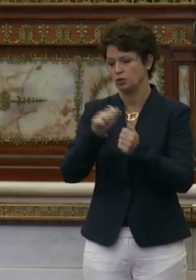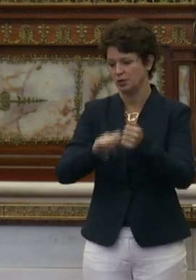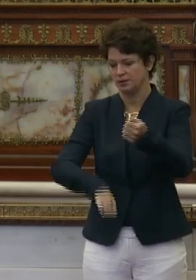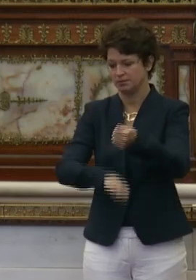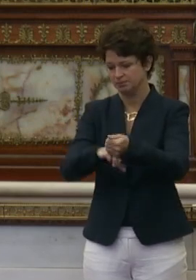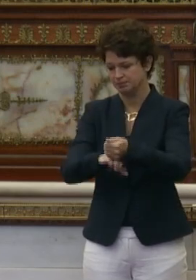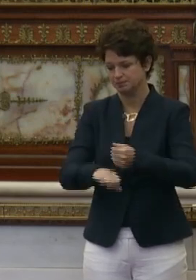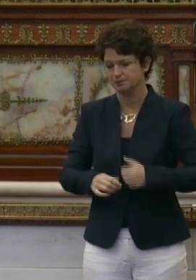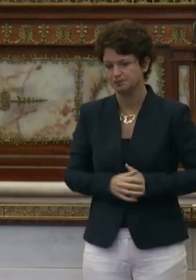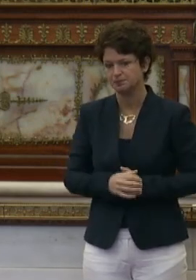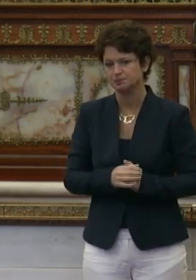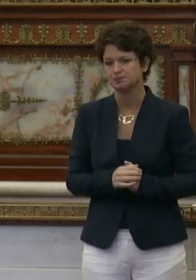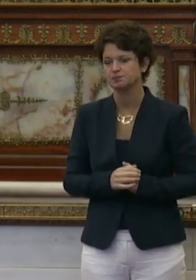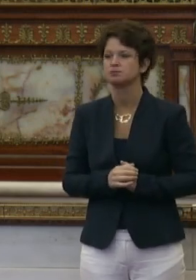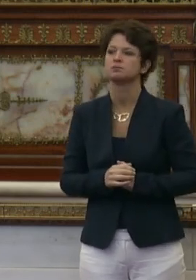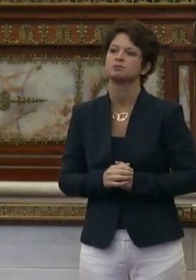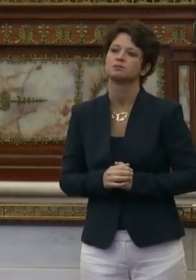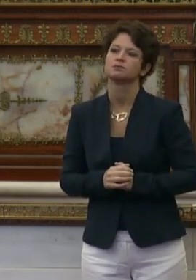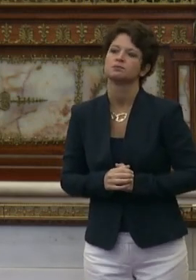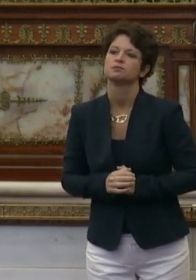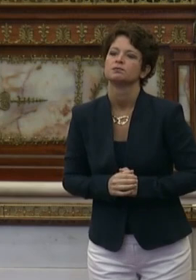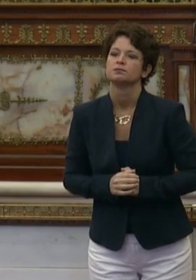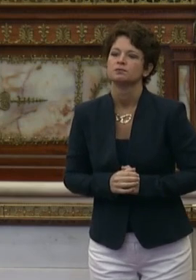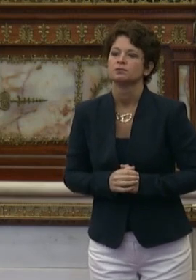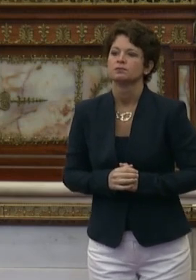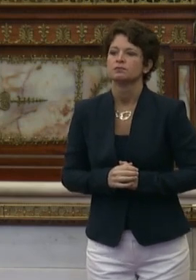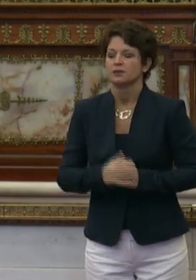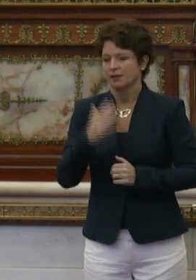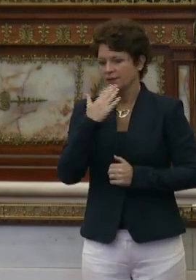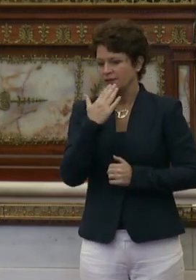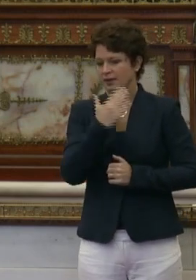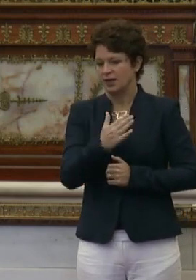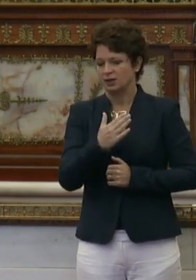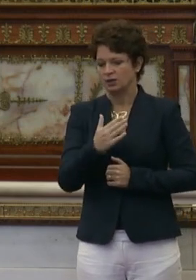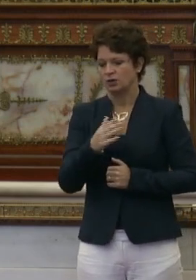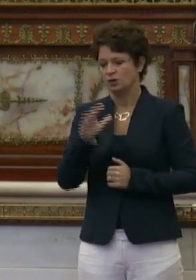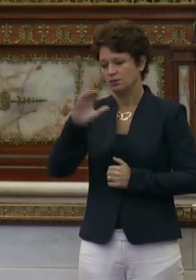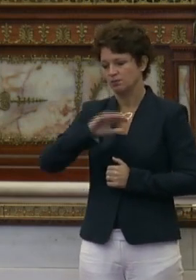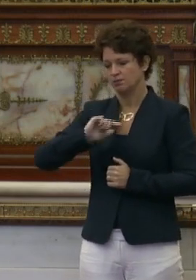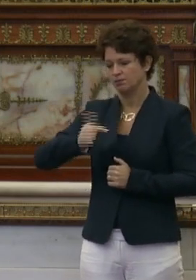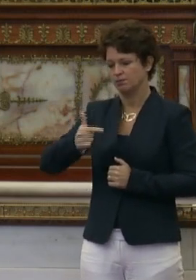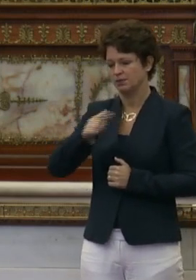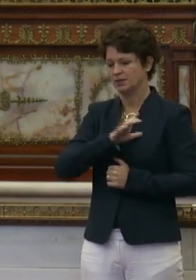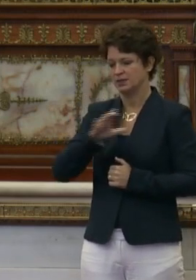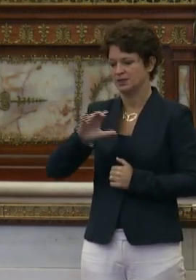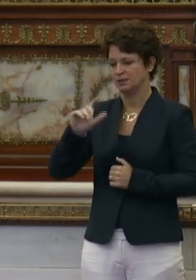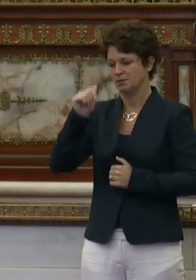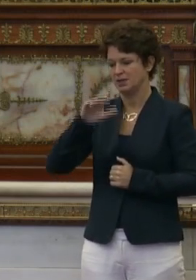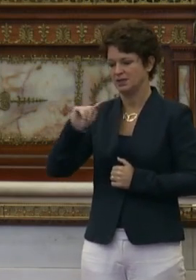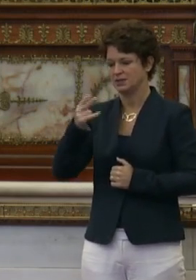to council with a favorable recommendation. Thank you. Chair, he recognizes Councilman Thomas.